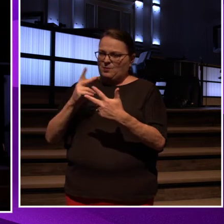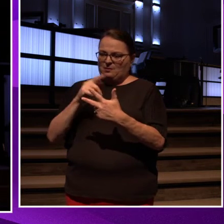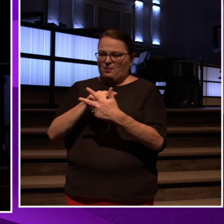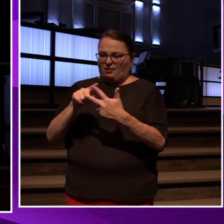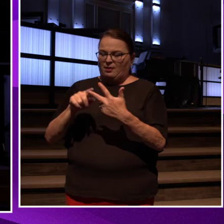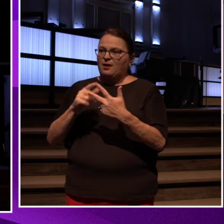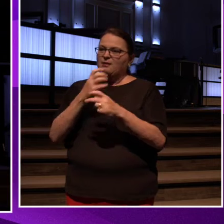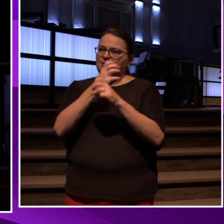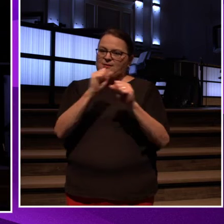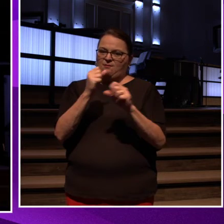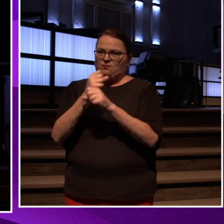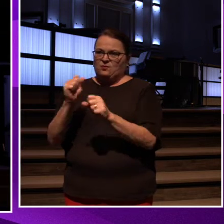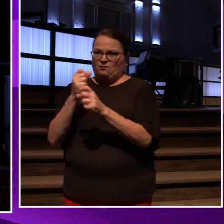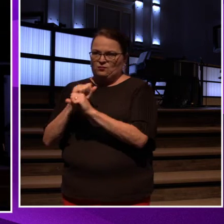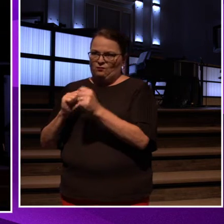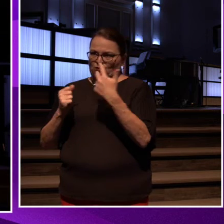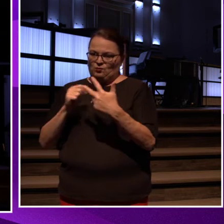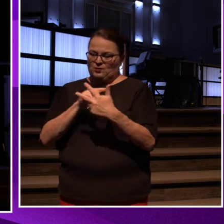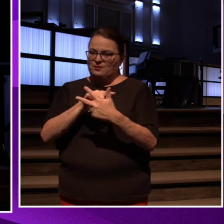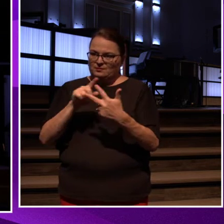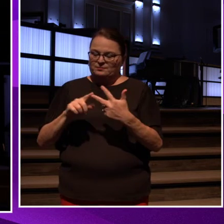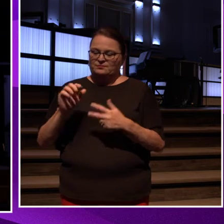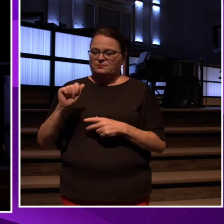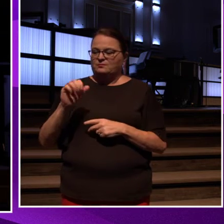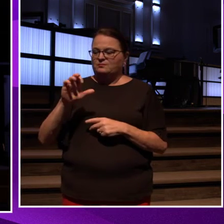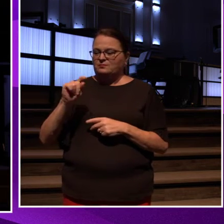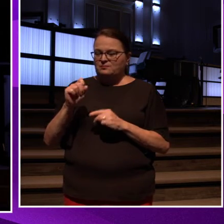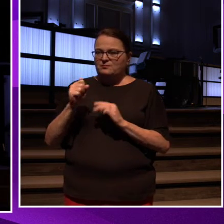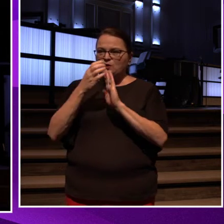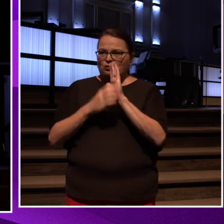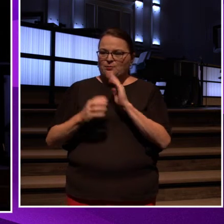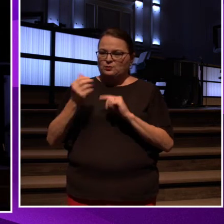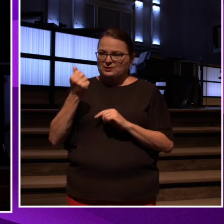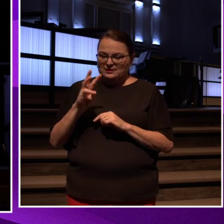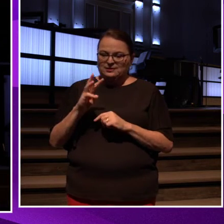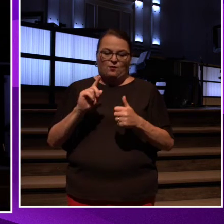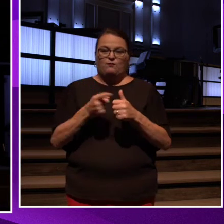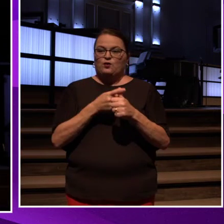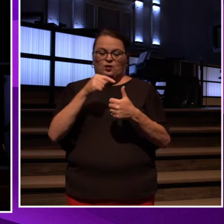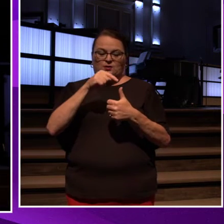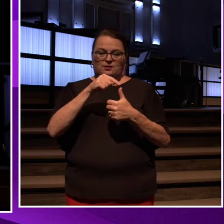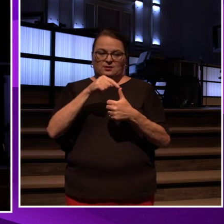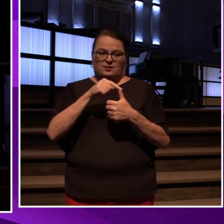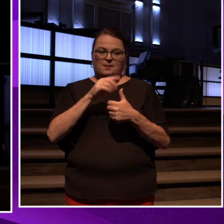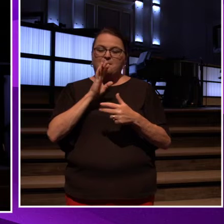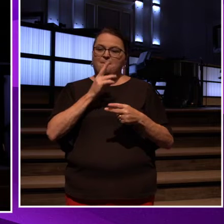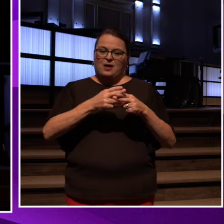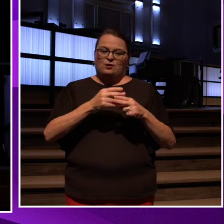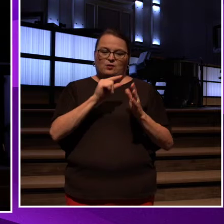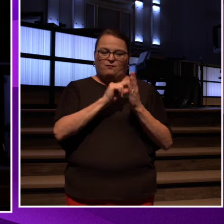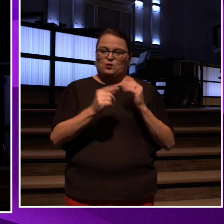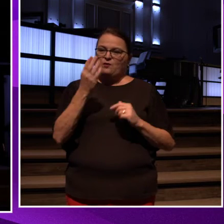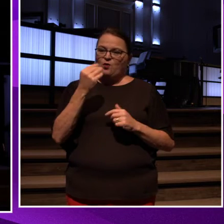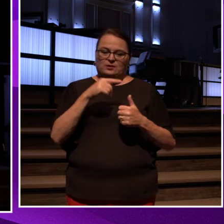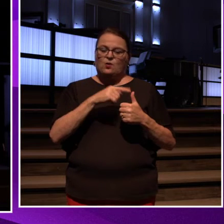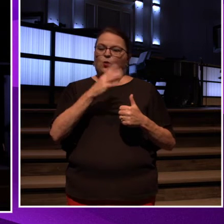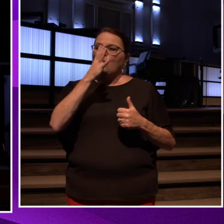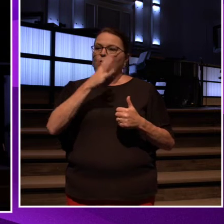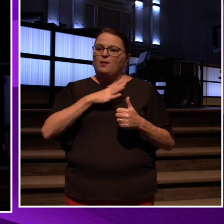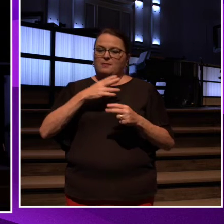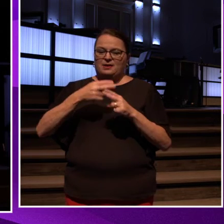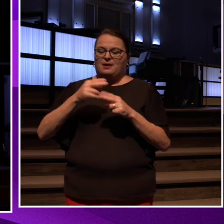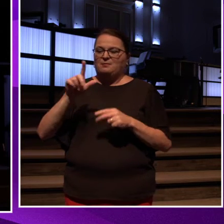all of the three converts in Acts chapter 16. But the first convert is mentioned in verse 14. There was a woman there